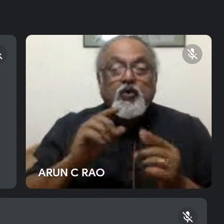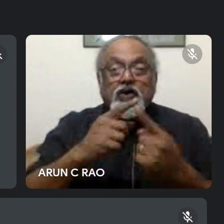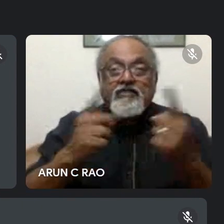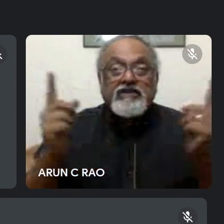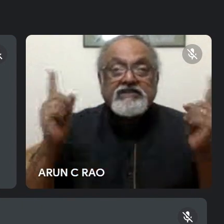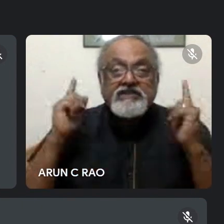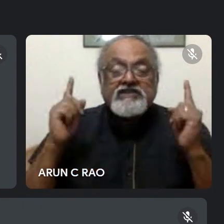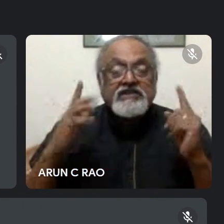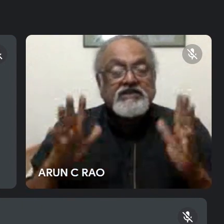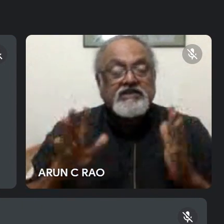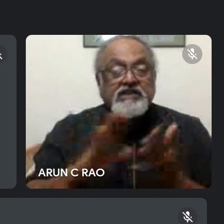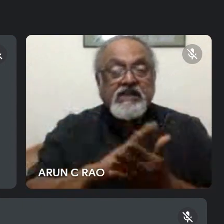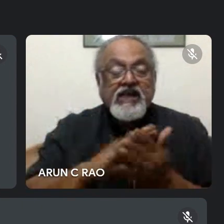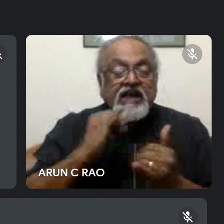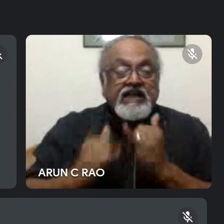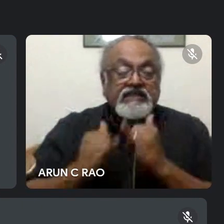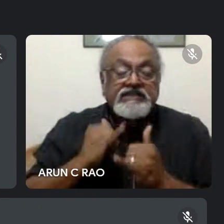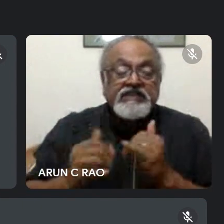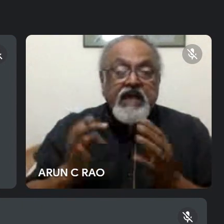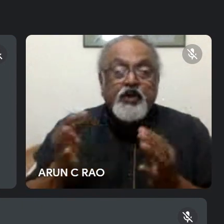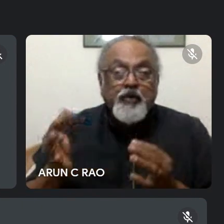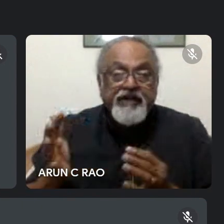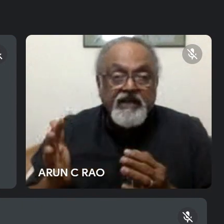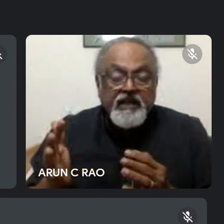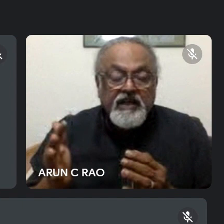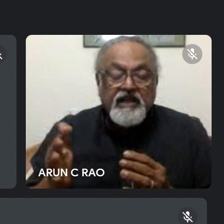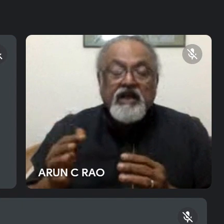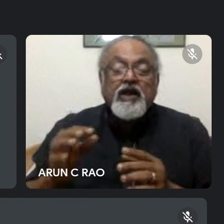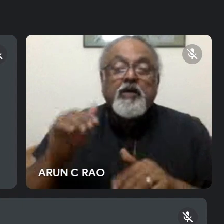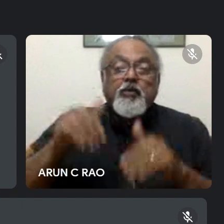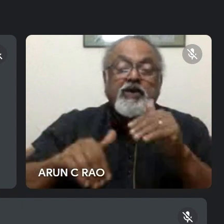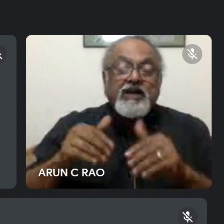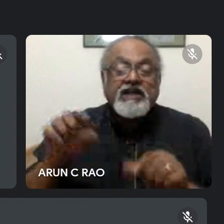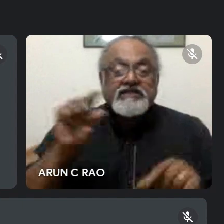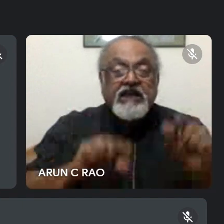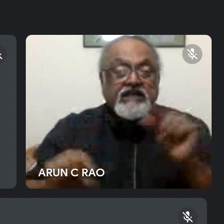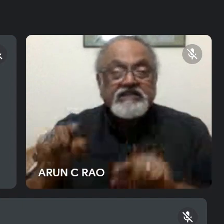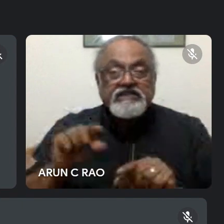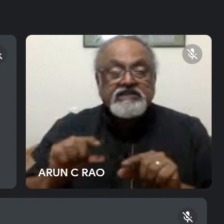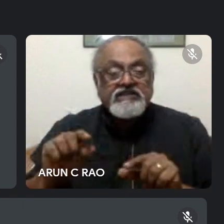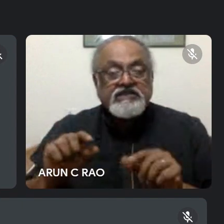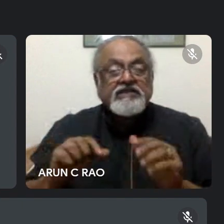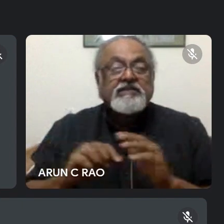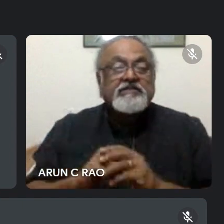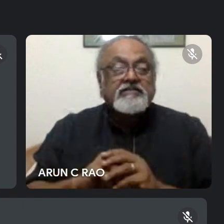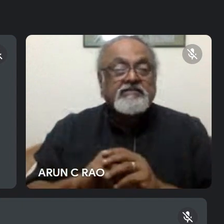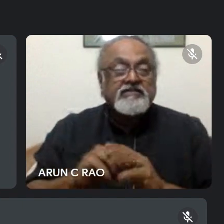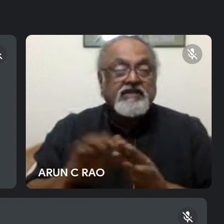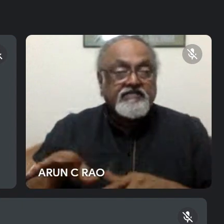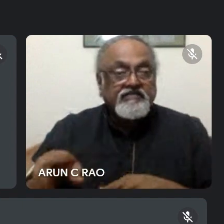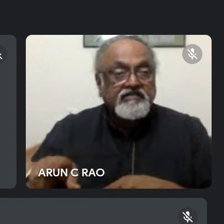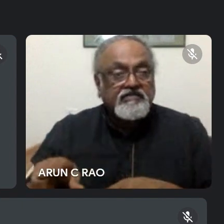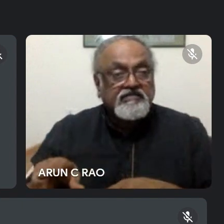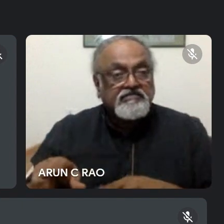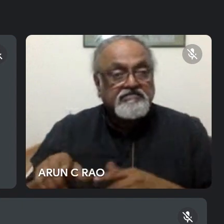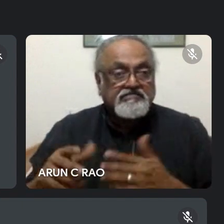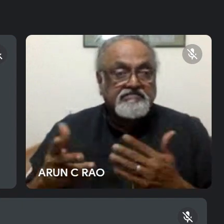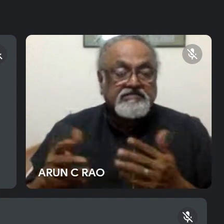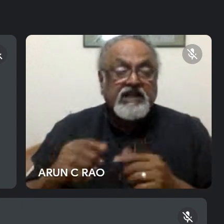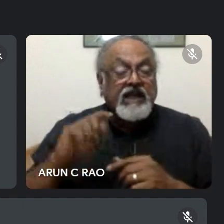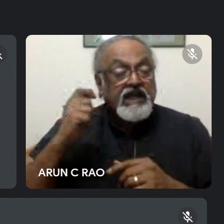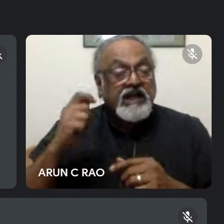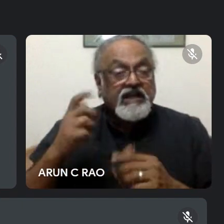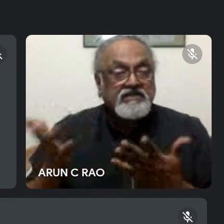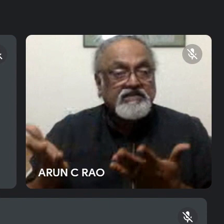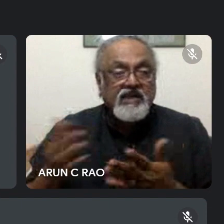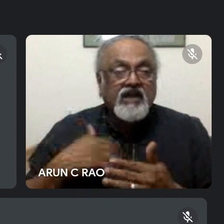science, and English. I did not do a language, and I fared well. I mean, I don't remember